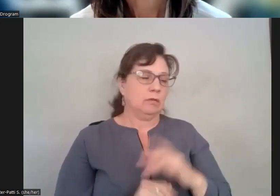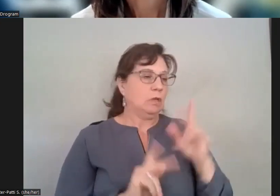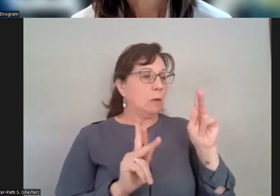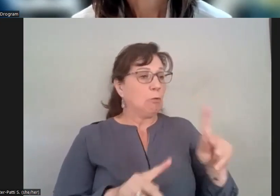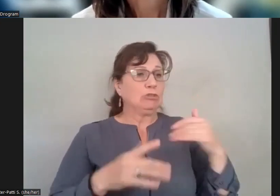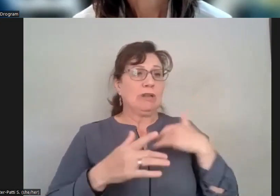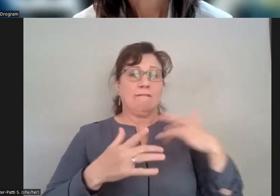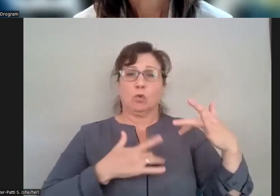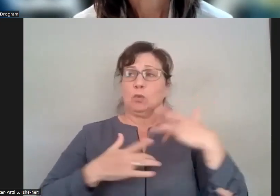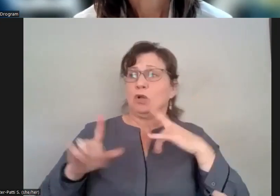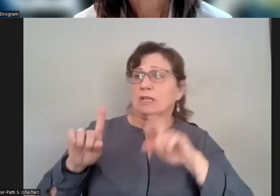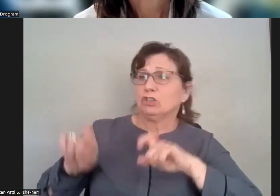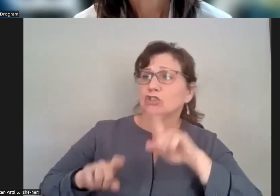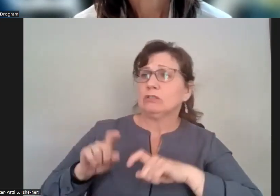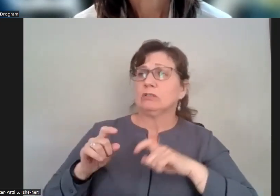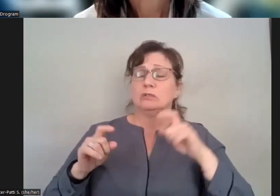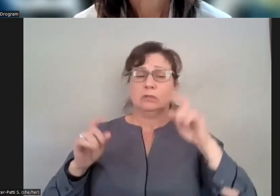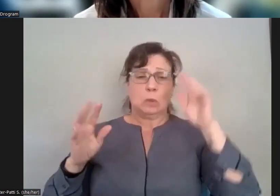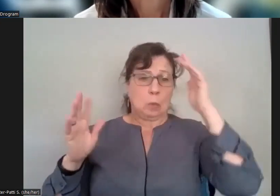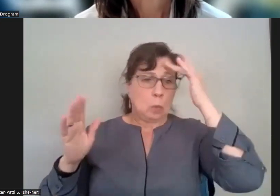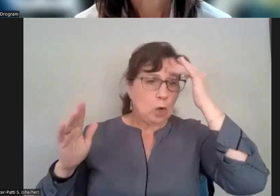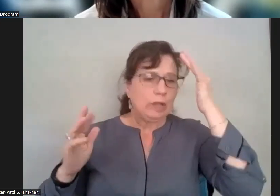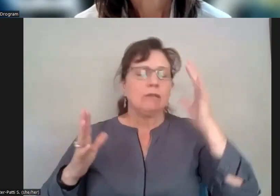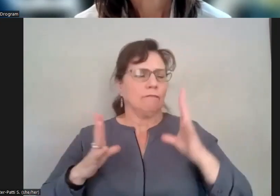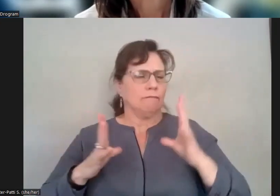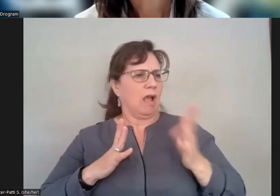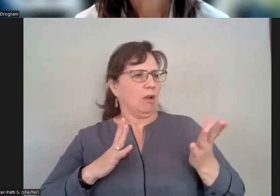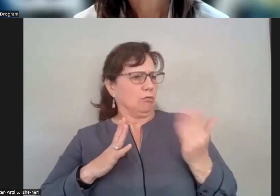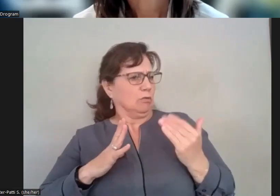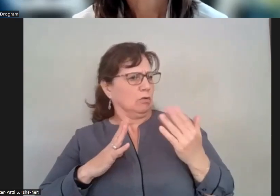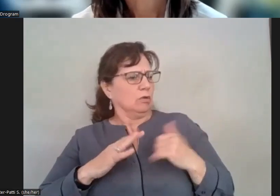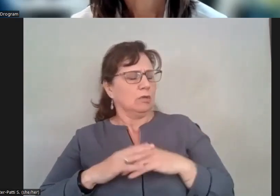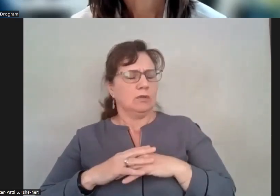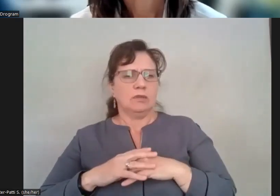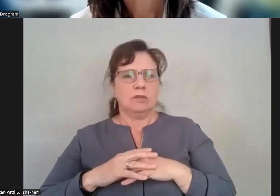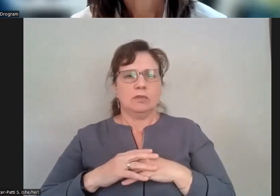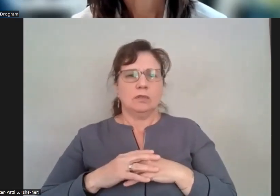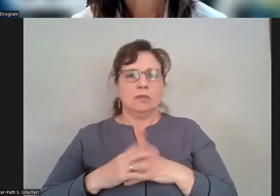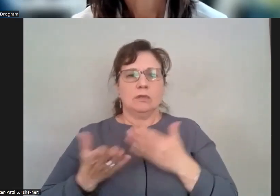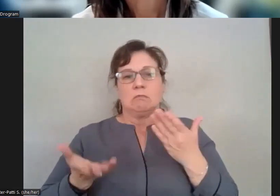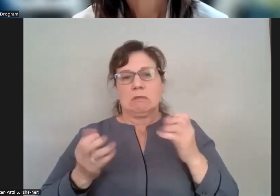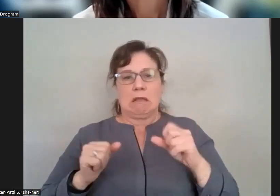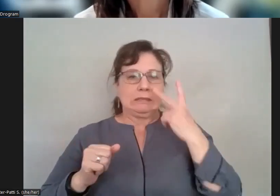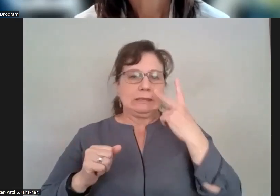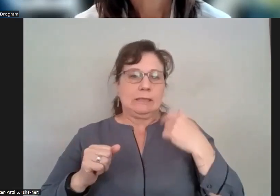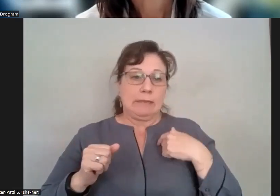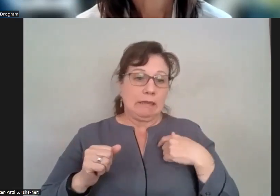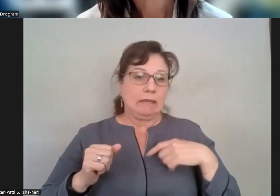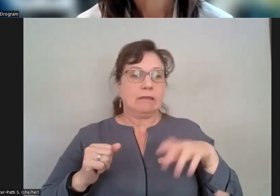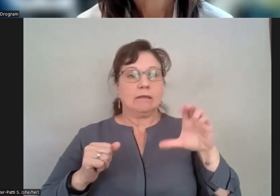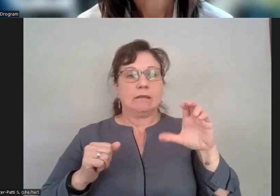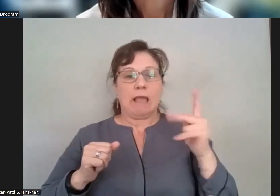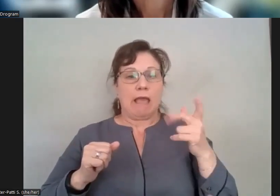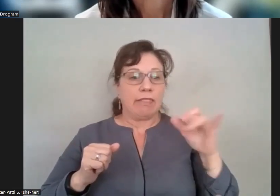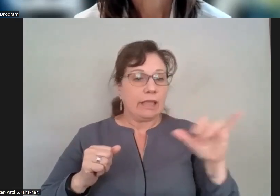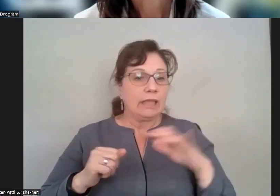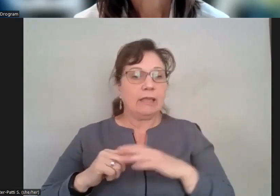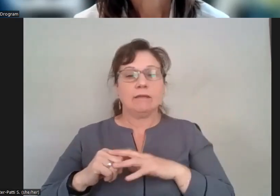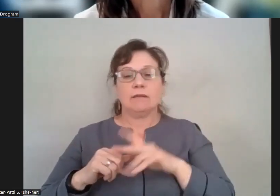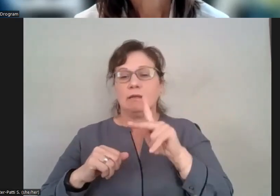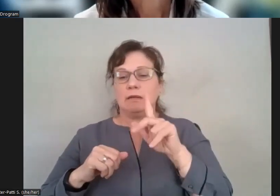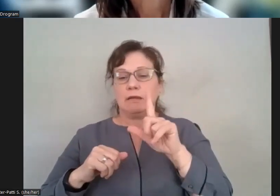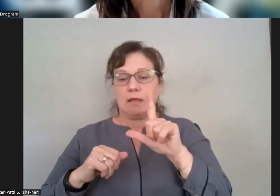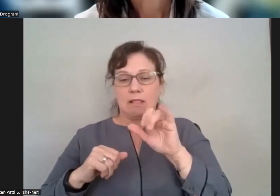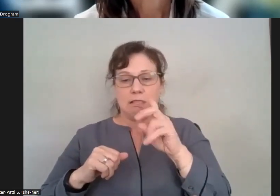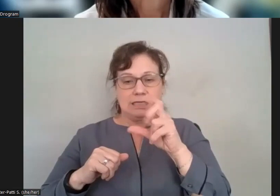about this. And you may see Kathy, you may see Lindsay. If they're too busy, I'm